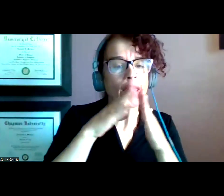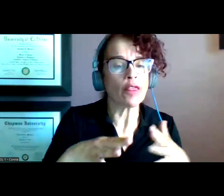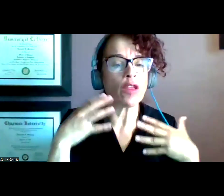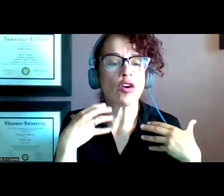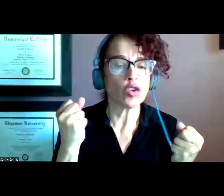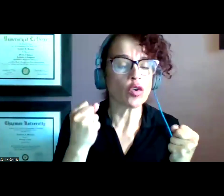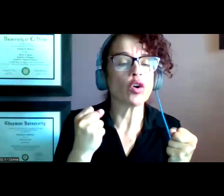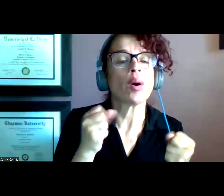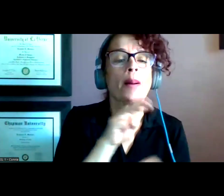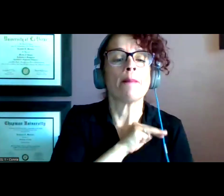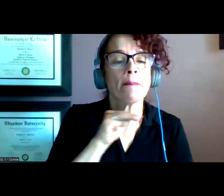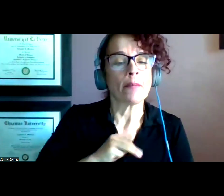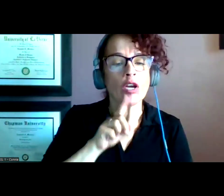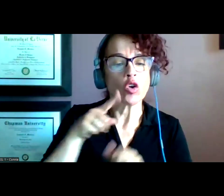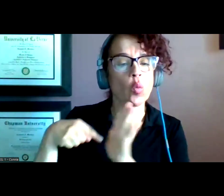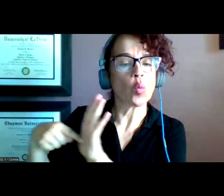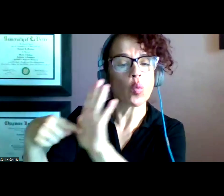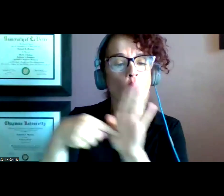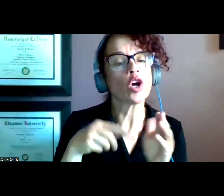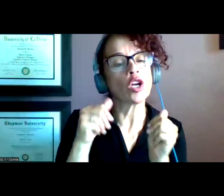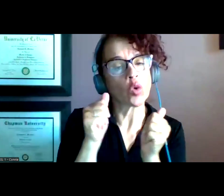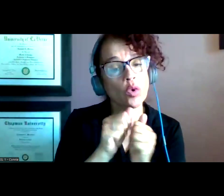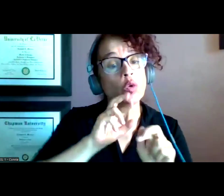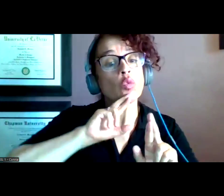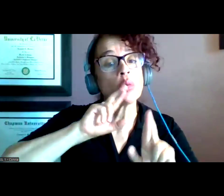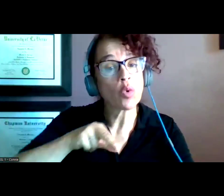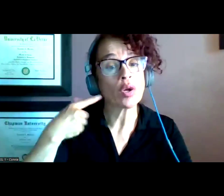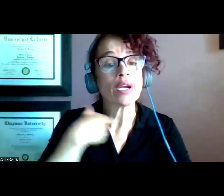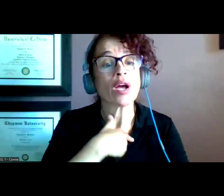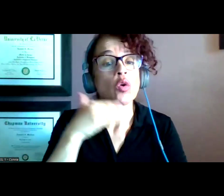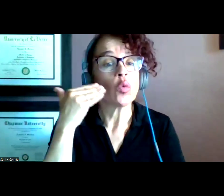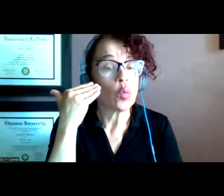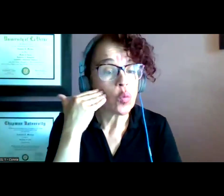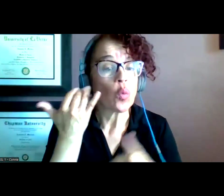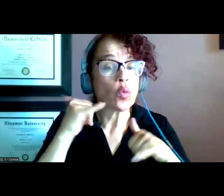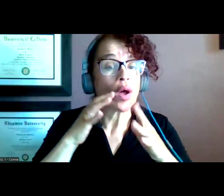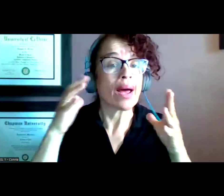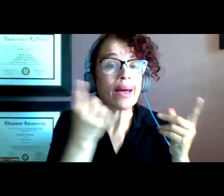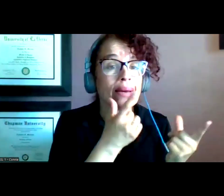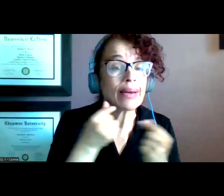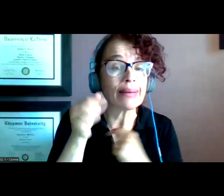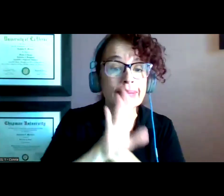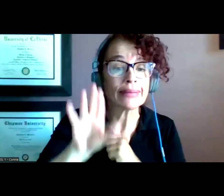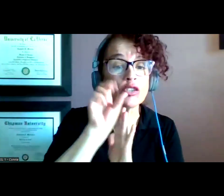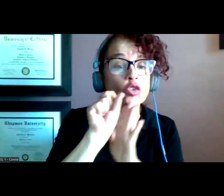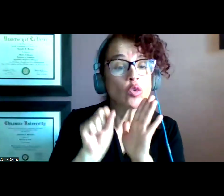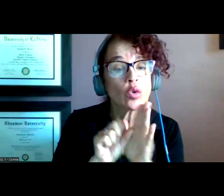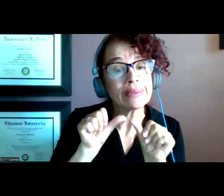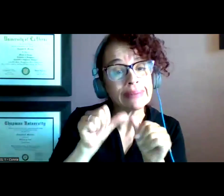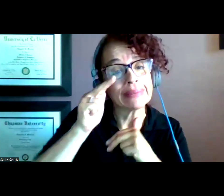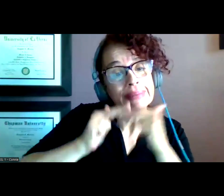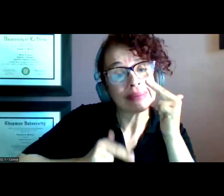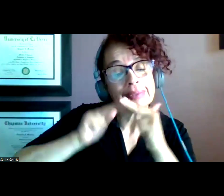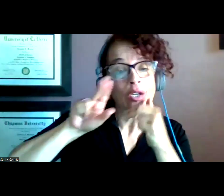meeting members where there are, really demonstrating this with this report. We know that there is still much to do across the state to continue to build out